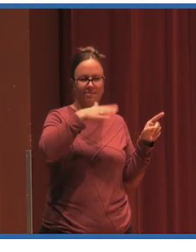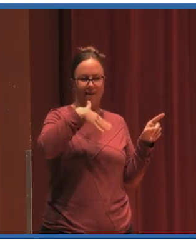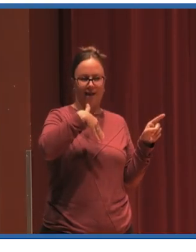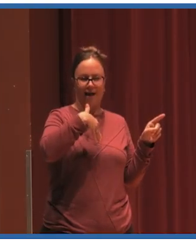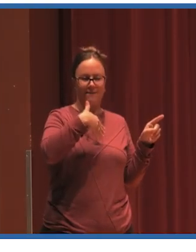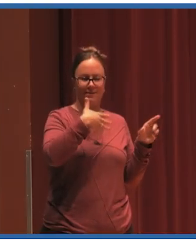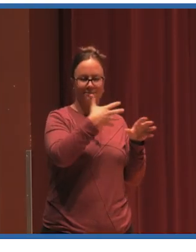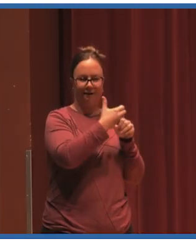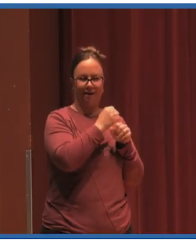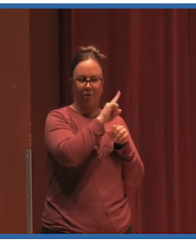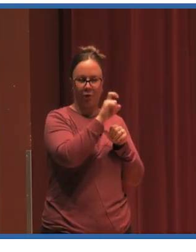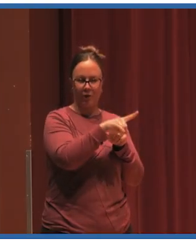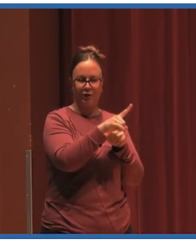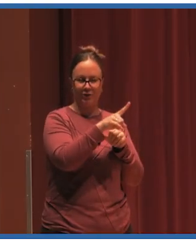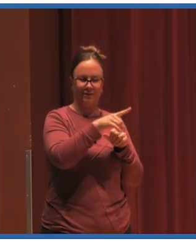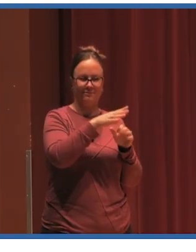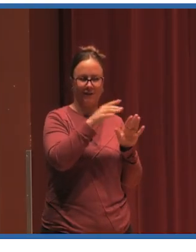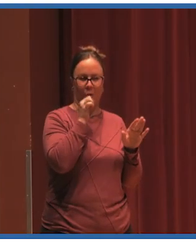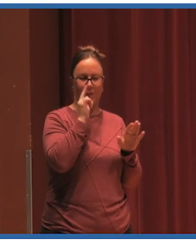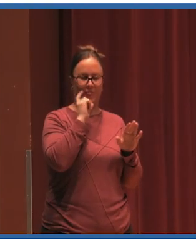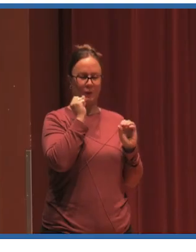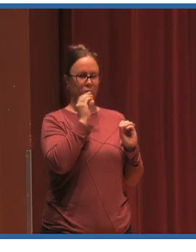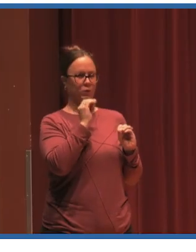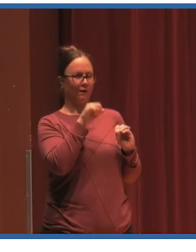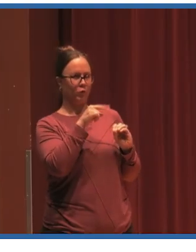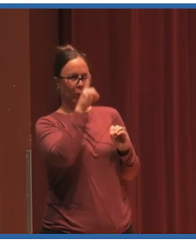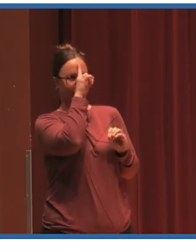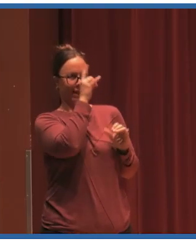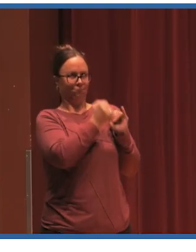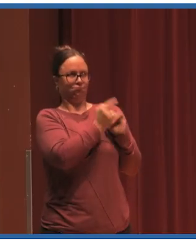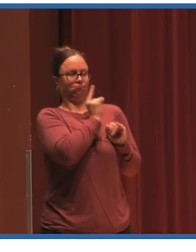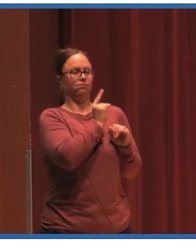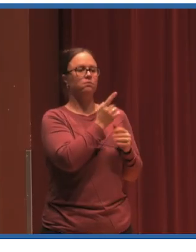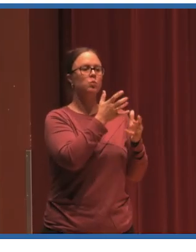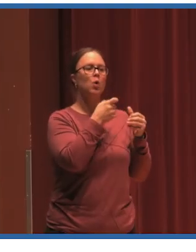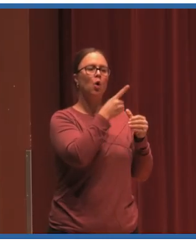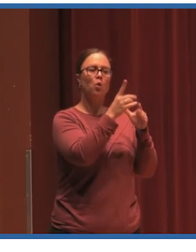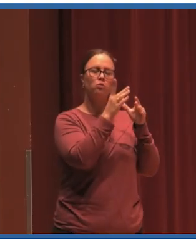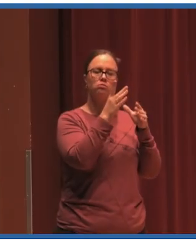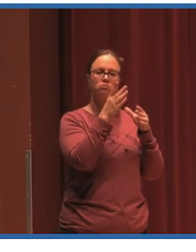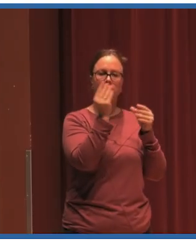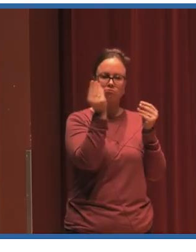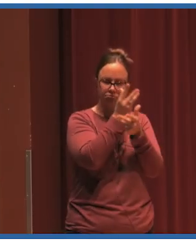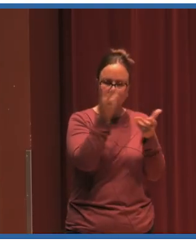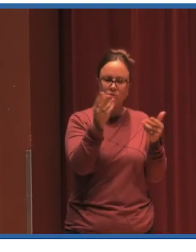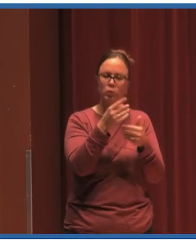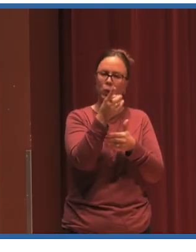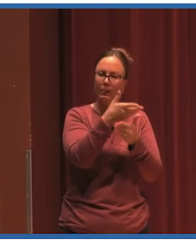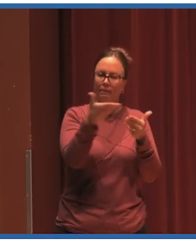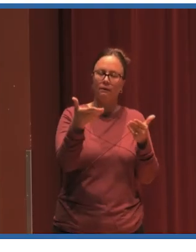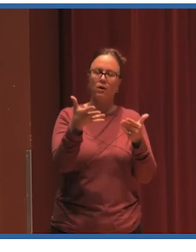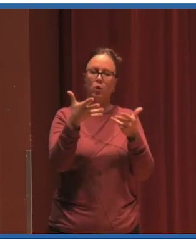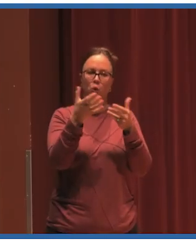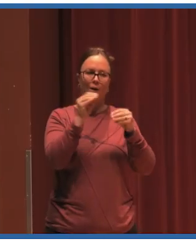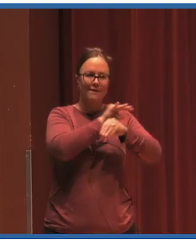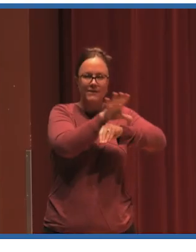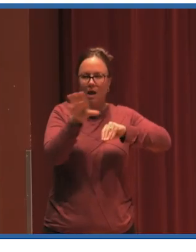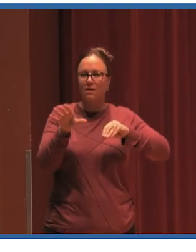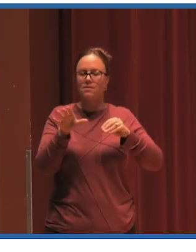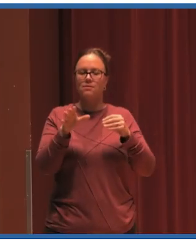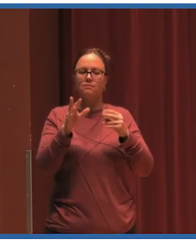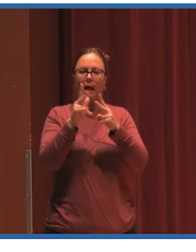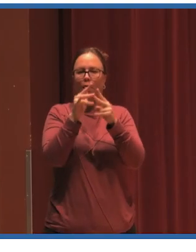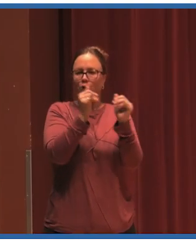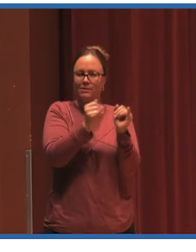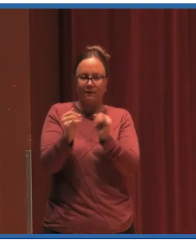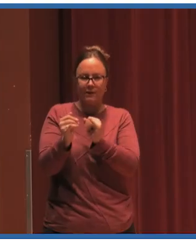don't think, so it's putting them on the spot. But I would like if you would all share one thing that you would advise us, either as individuals,